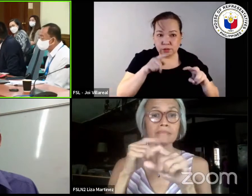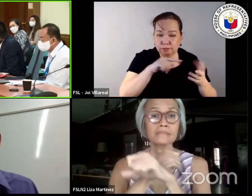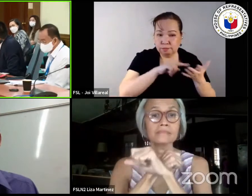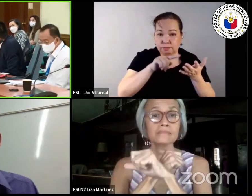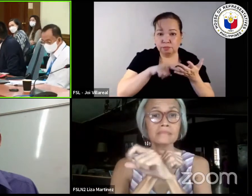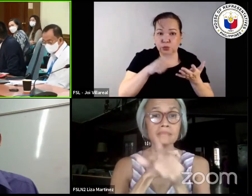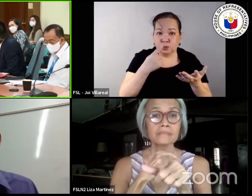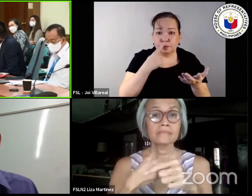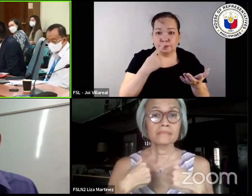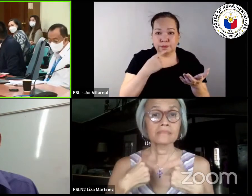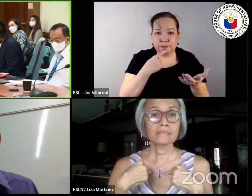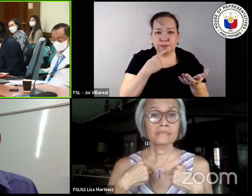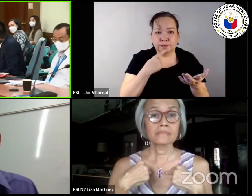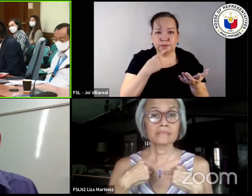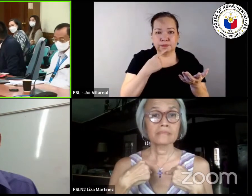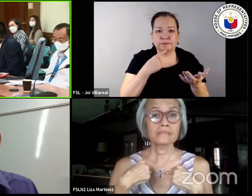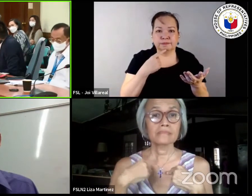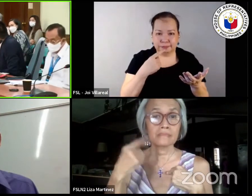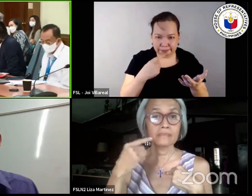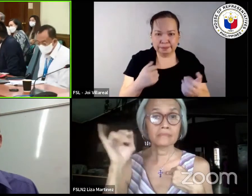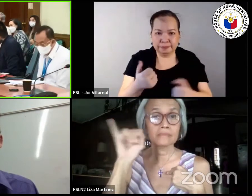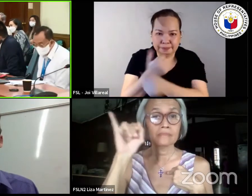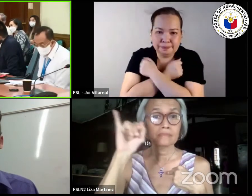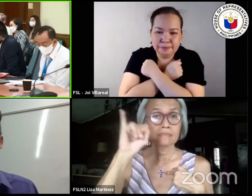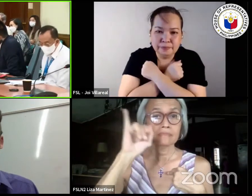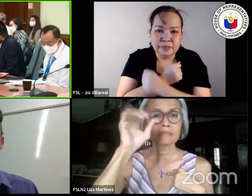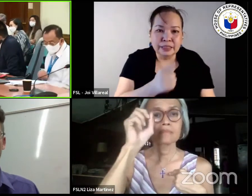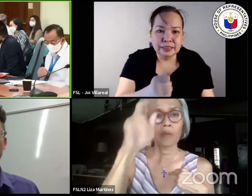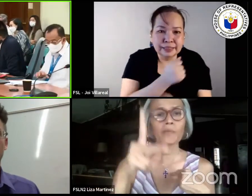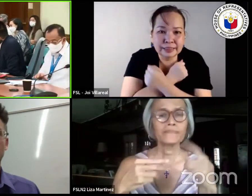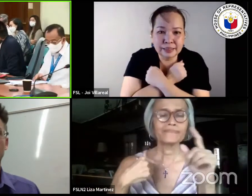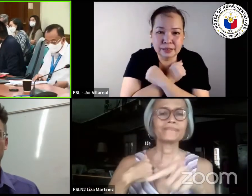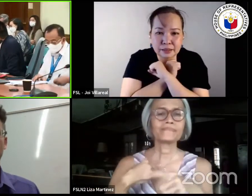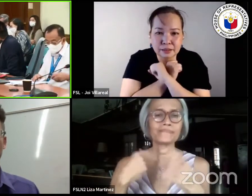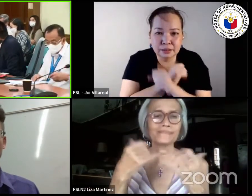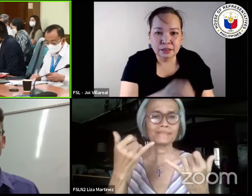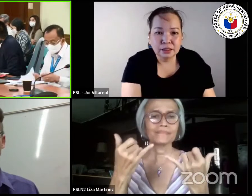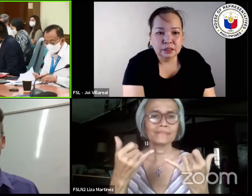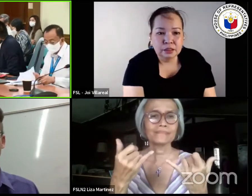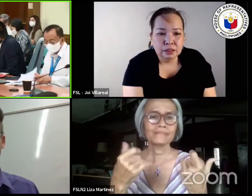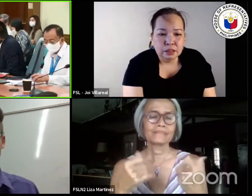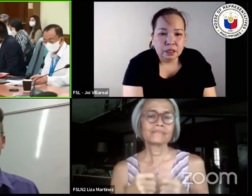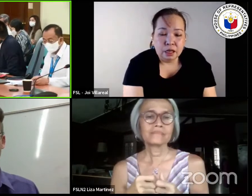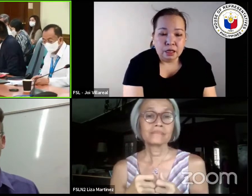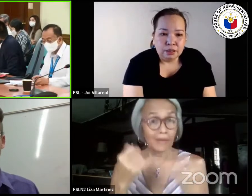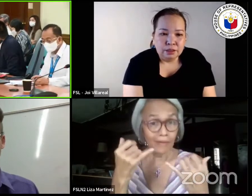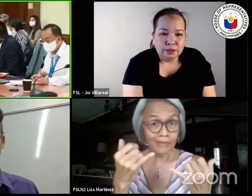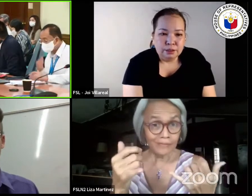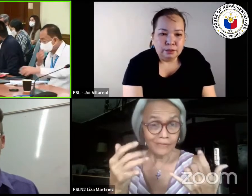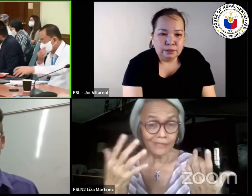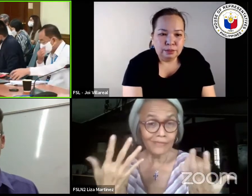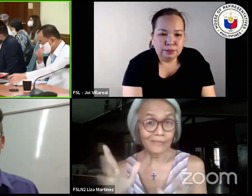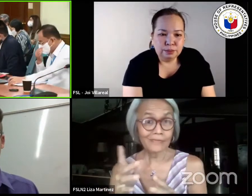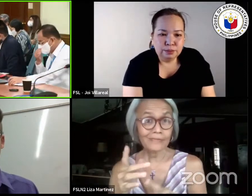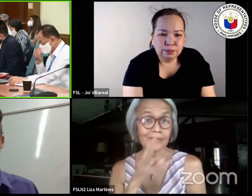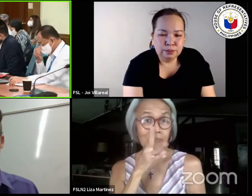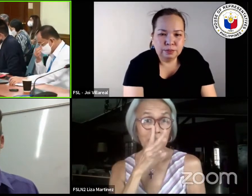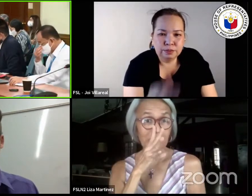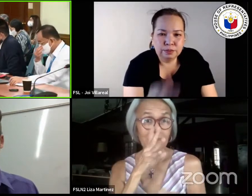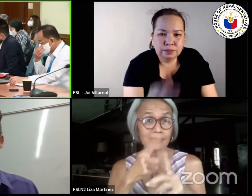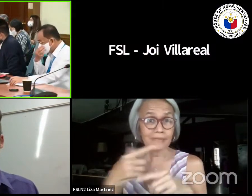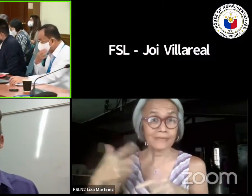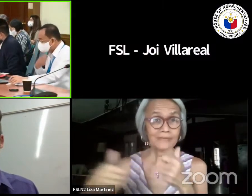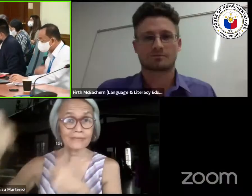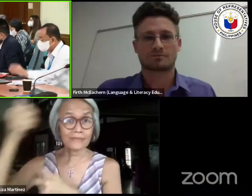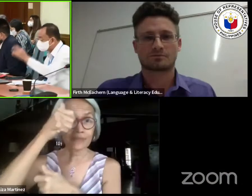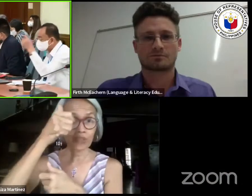saying that makes this successful? We've seen many studies, but what the study we are looking for is a